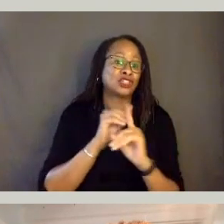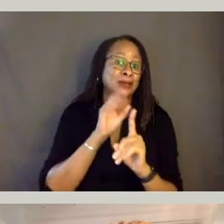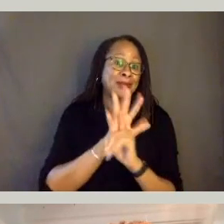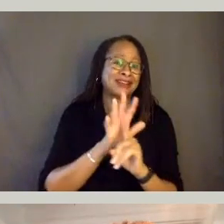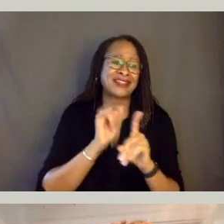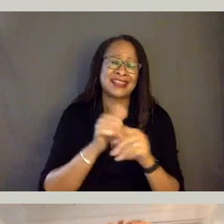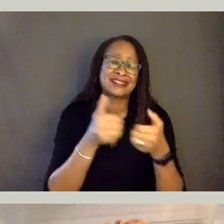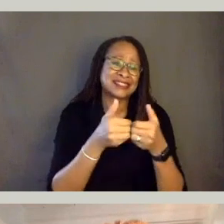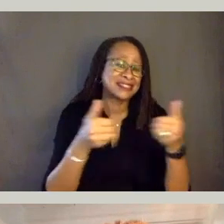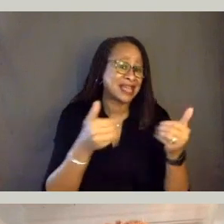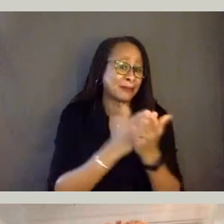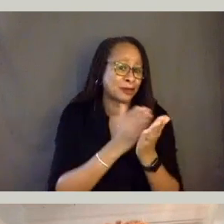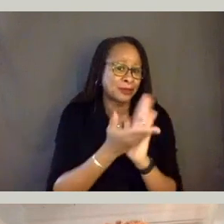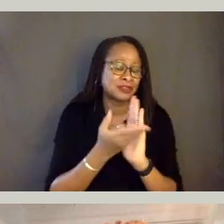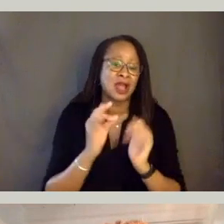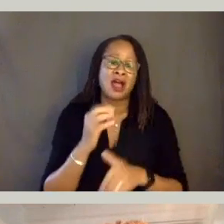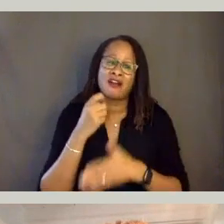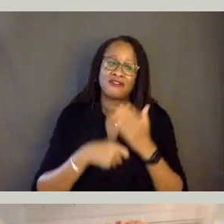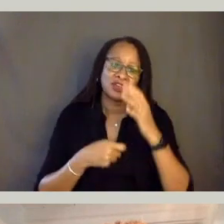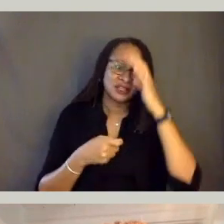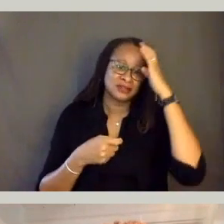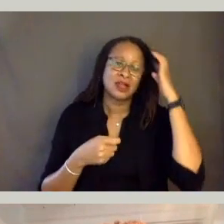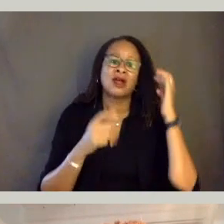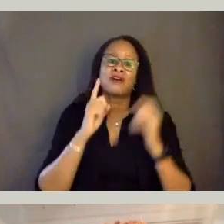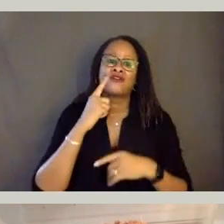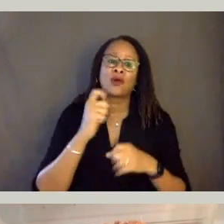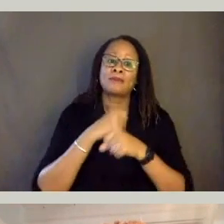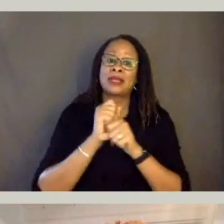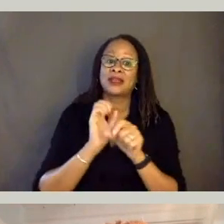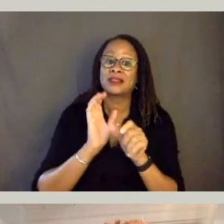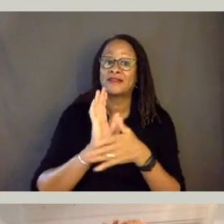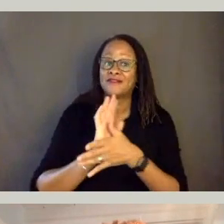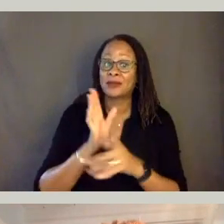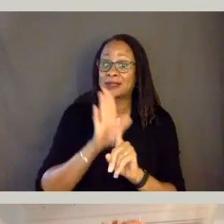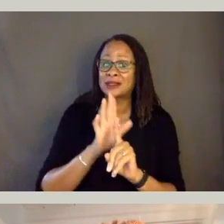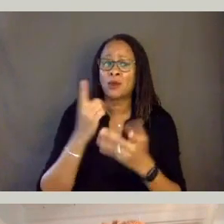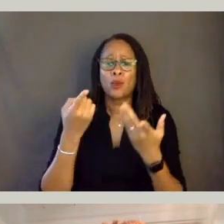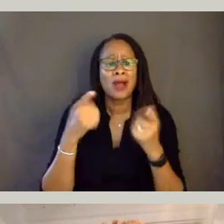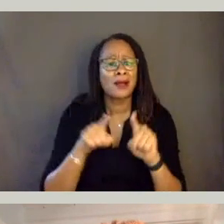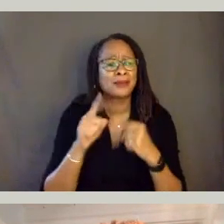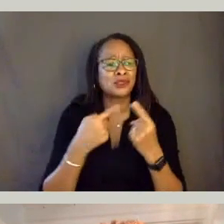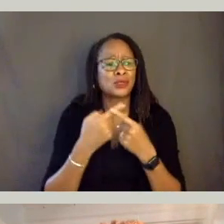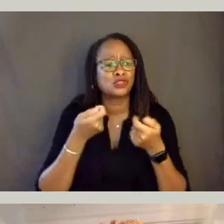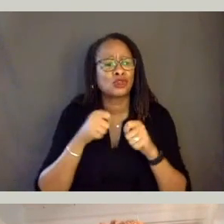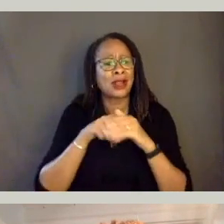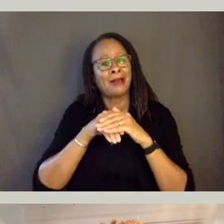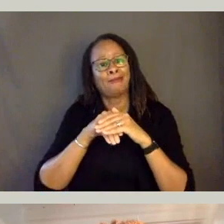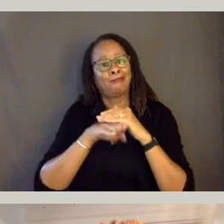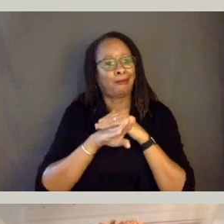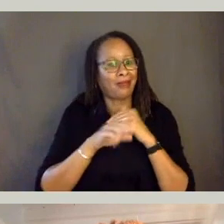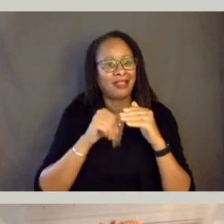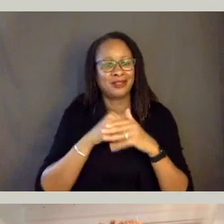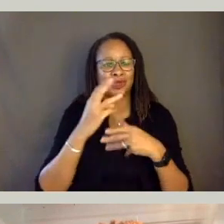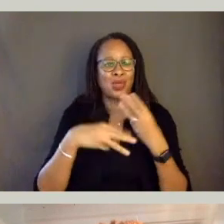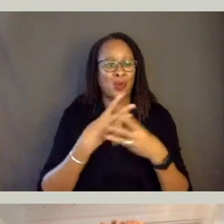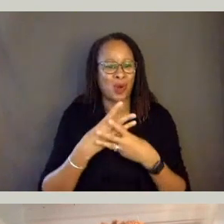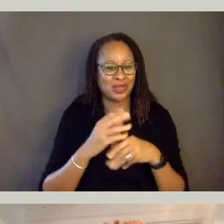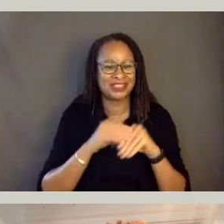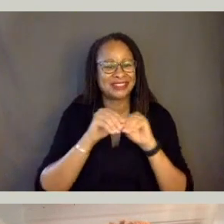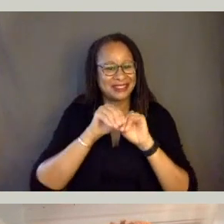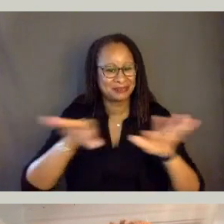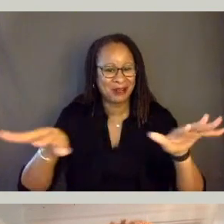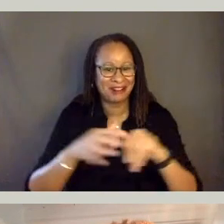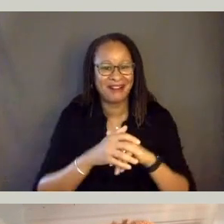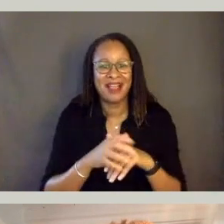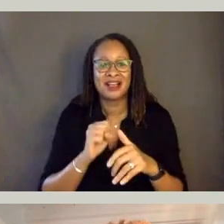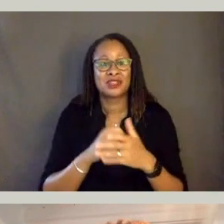Film, often our fees are for making the film itself. So what happens when you're trying to birth it into the world? That's a new phase. And if there's